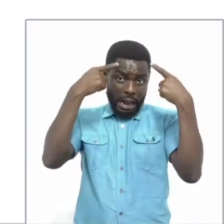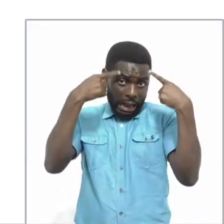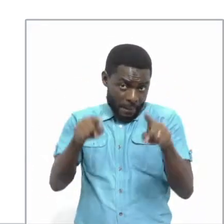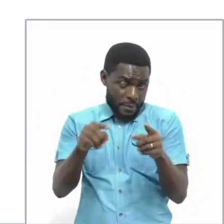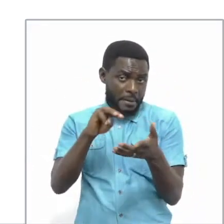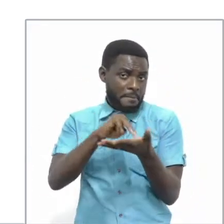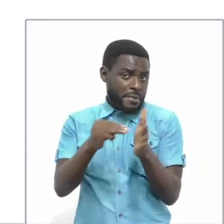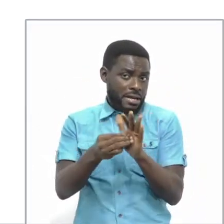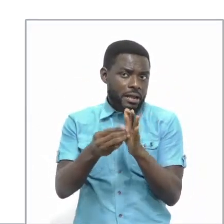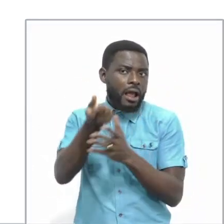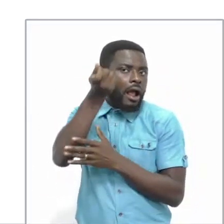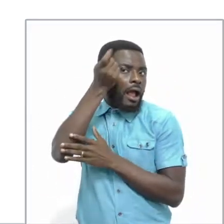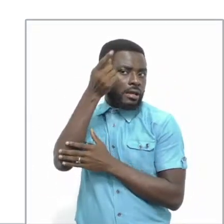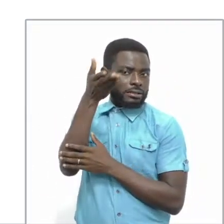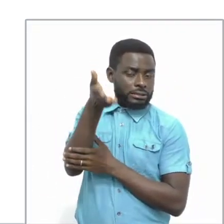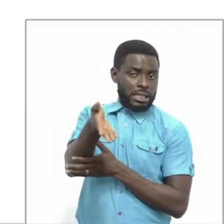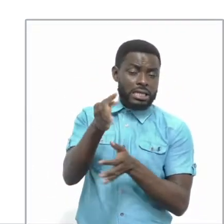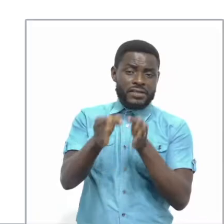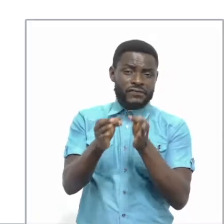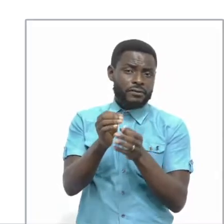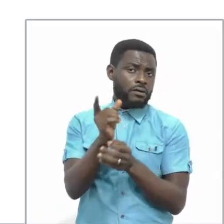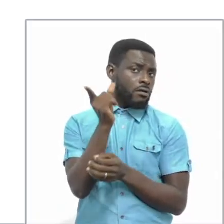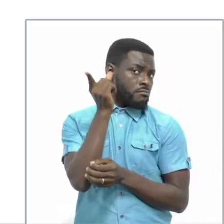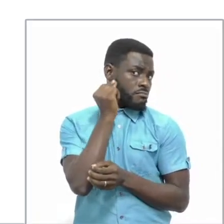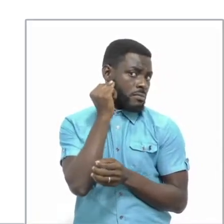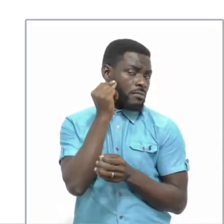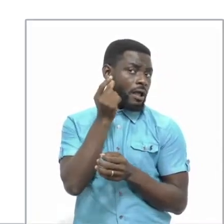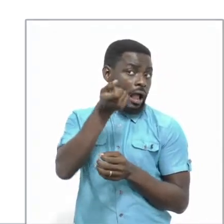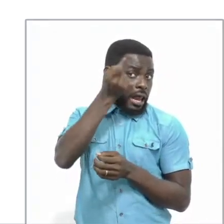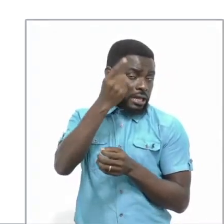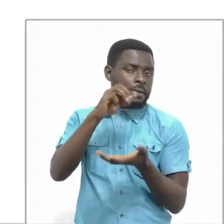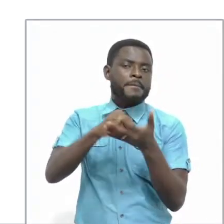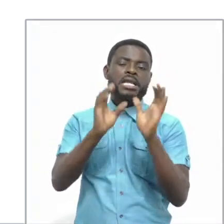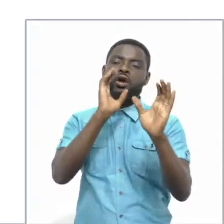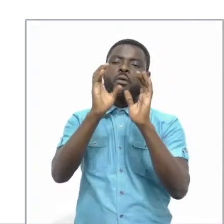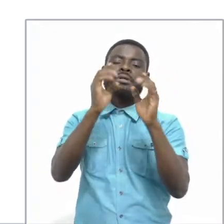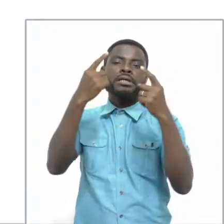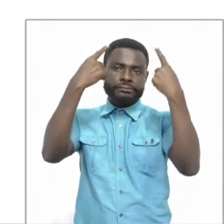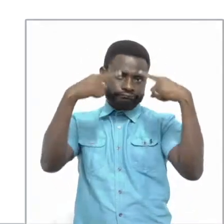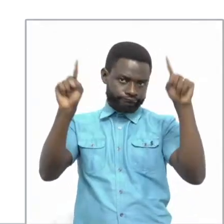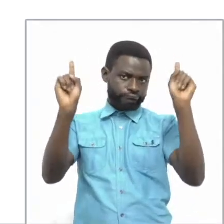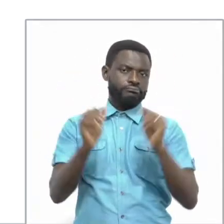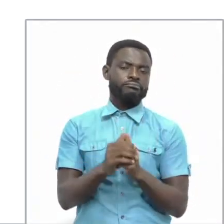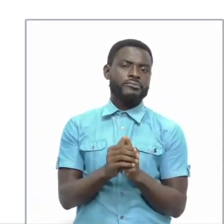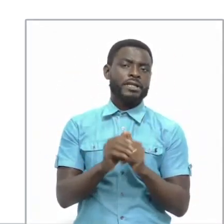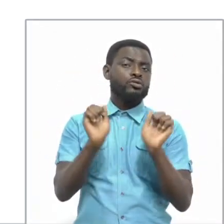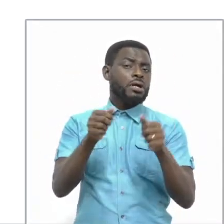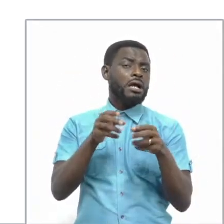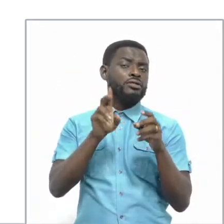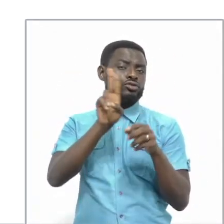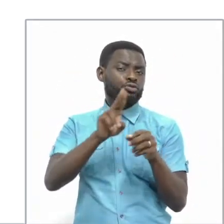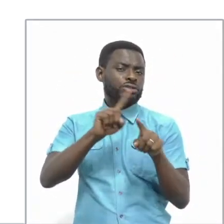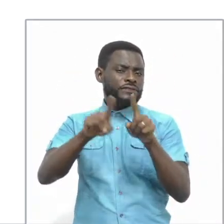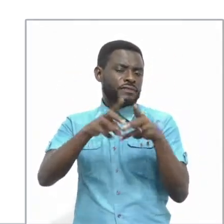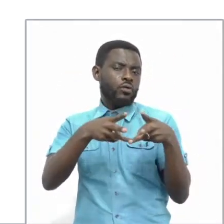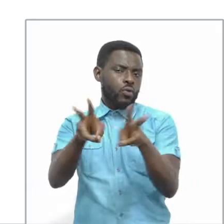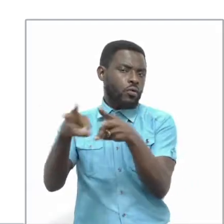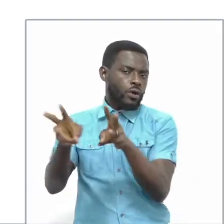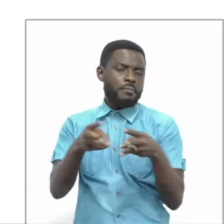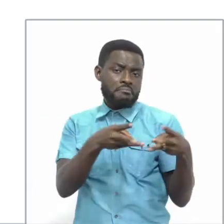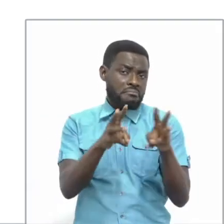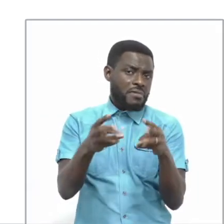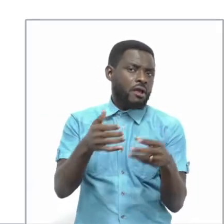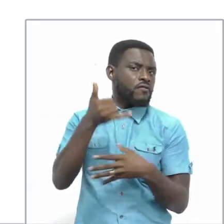that there is understanding and shared meaning. And then you can use any medium. So the medium could